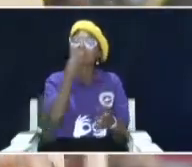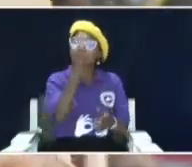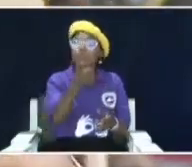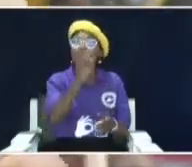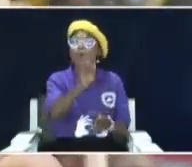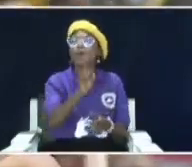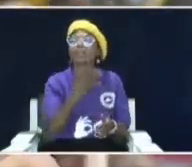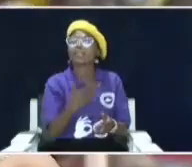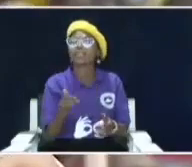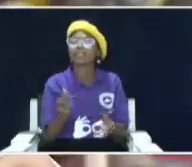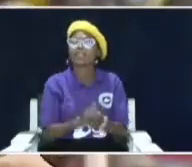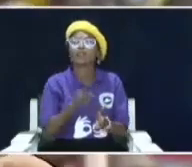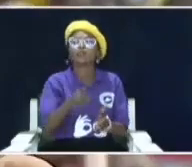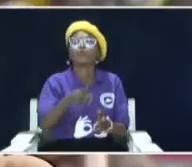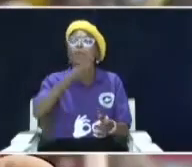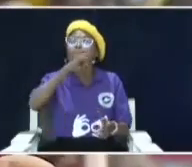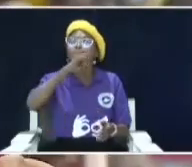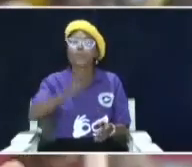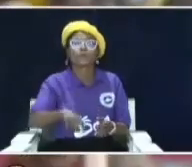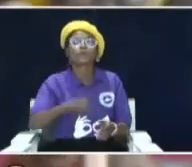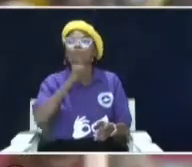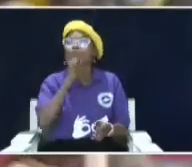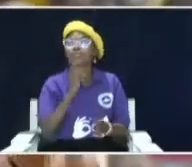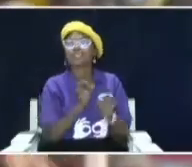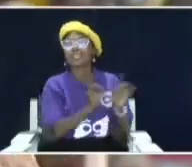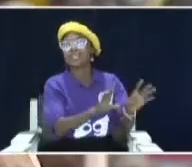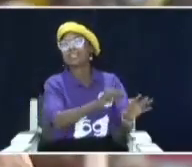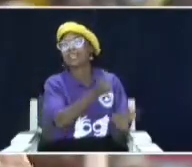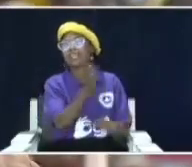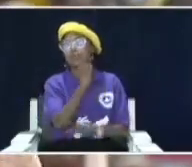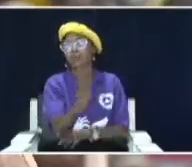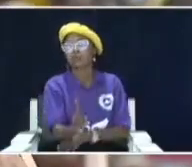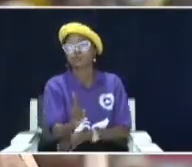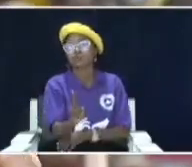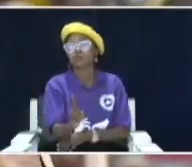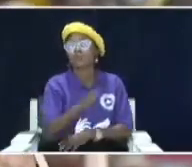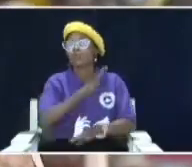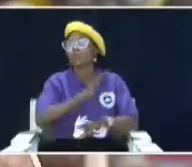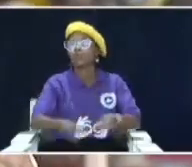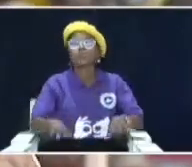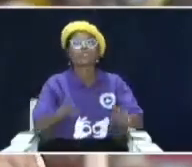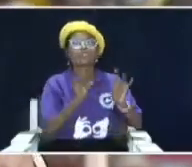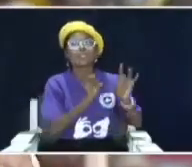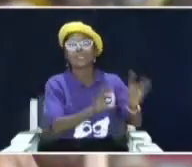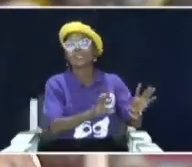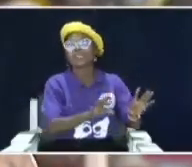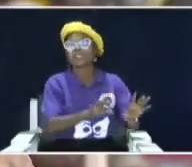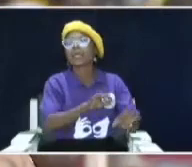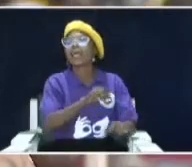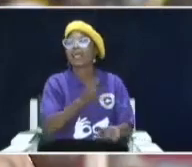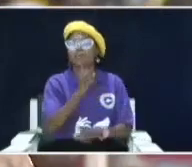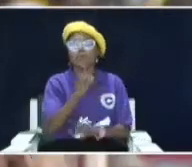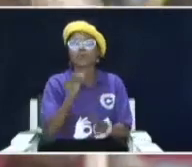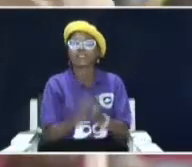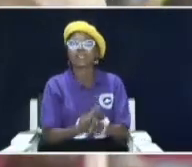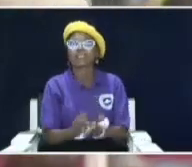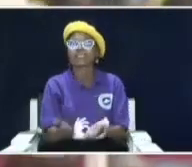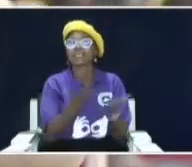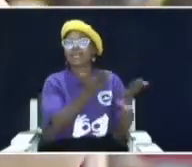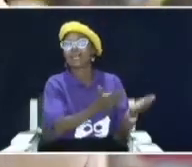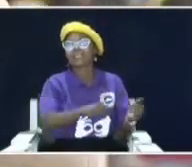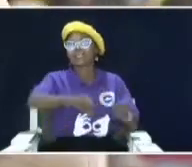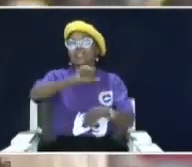thing. You must not hate anybody. You must not hate anyone who carries the anointing, who is